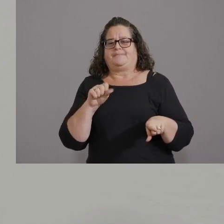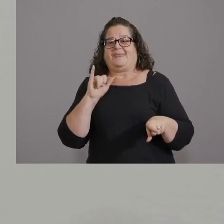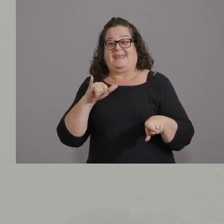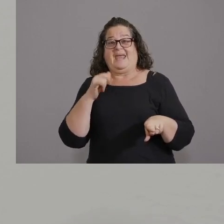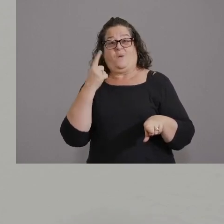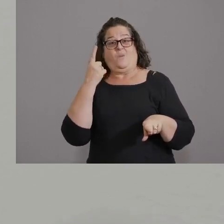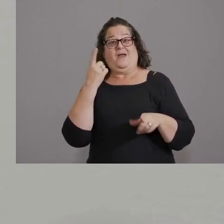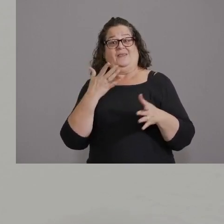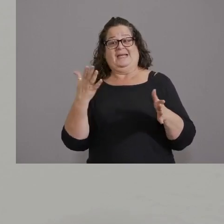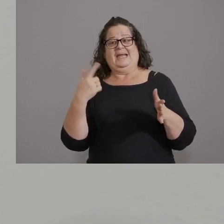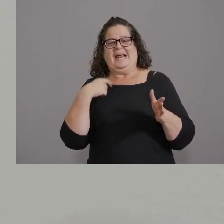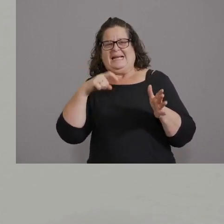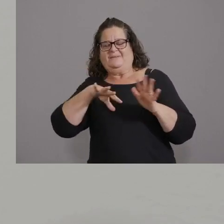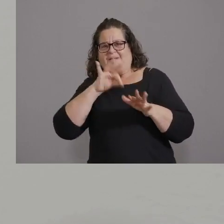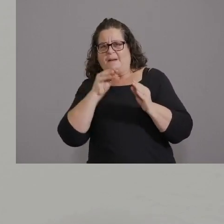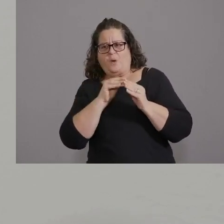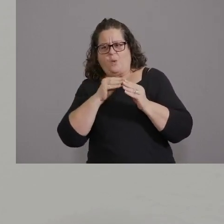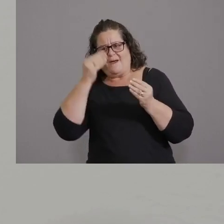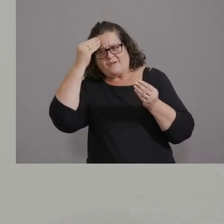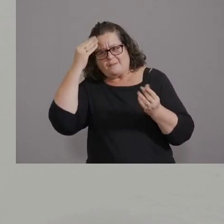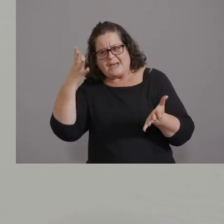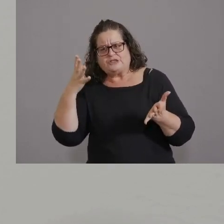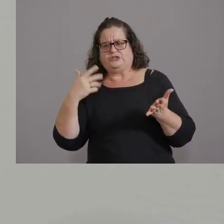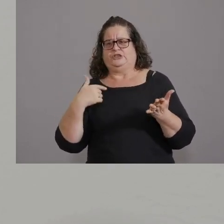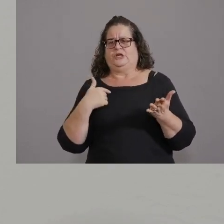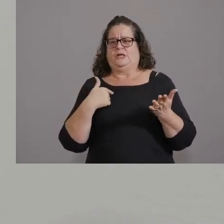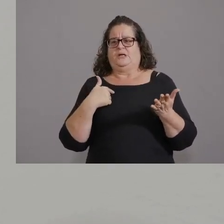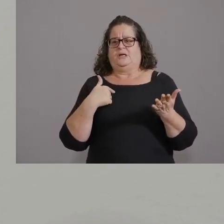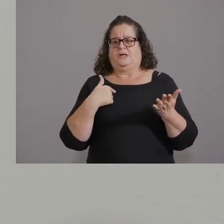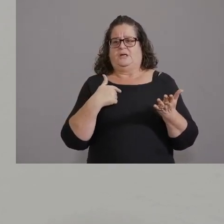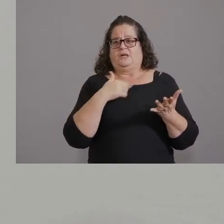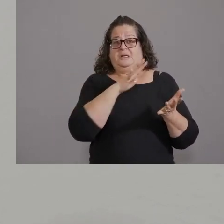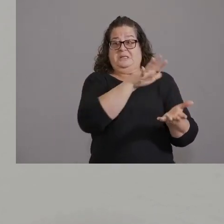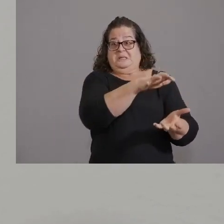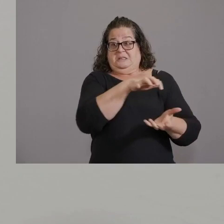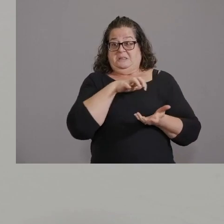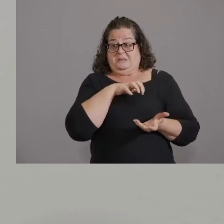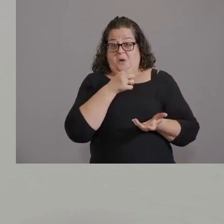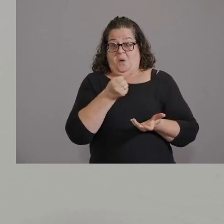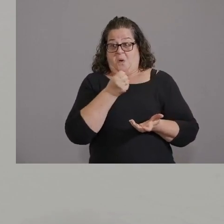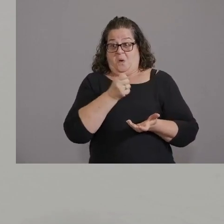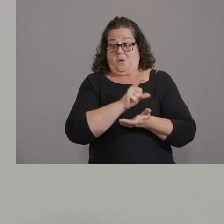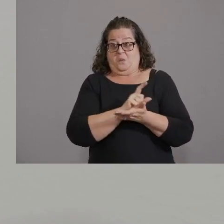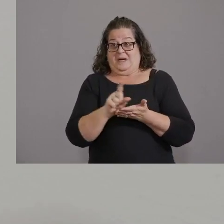put aside those initial weekly allocations, the second dose for